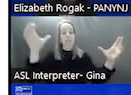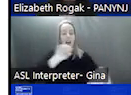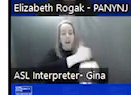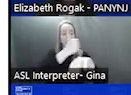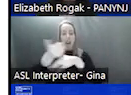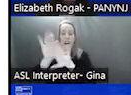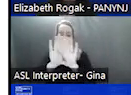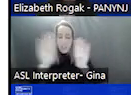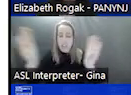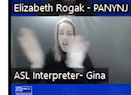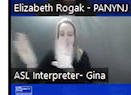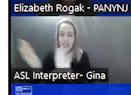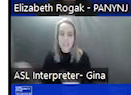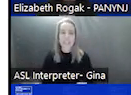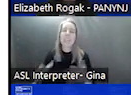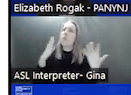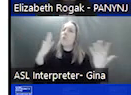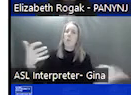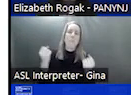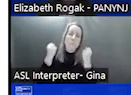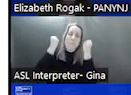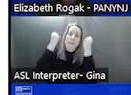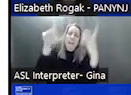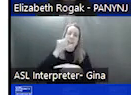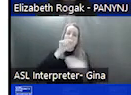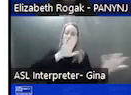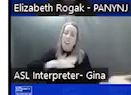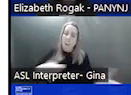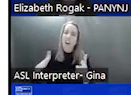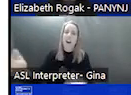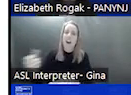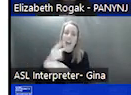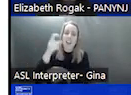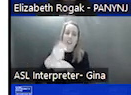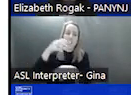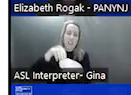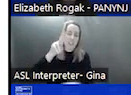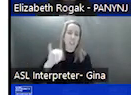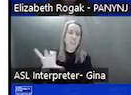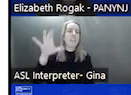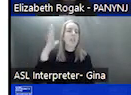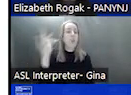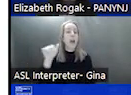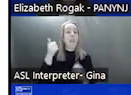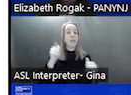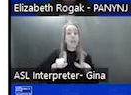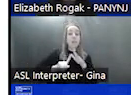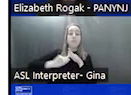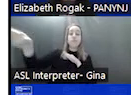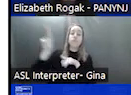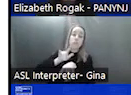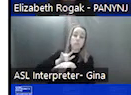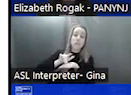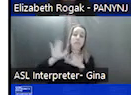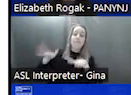birds die every year in New York City, a lot of them when they're migrating. In New York City alone, mainly